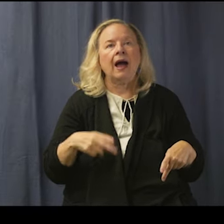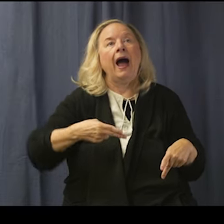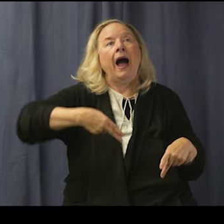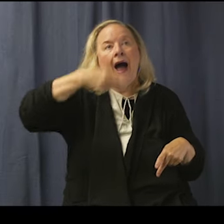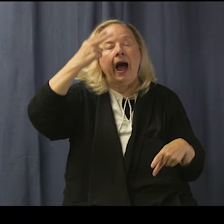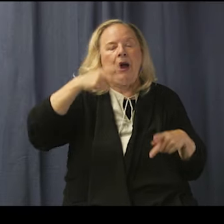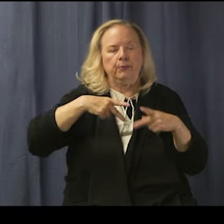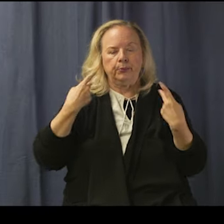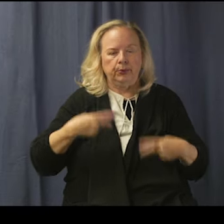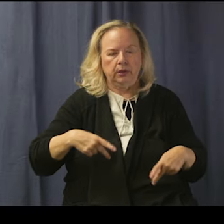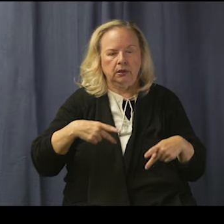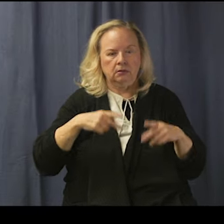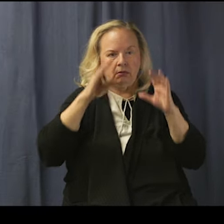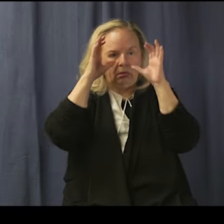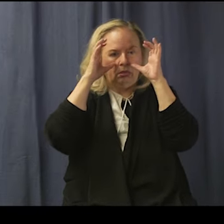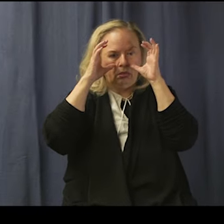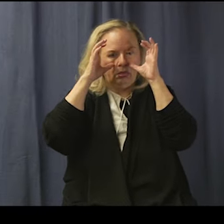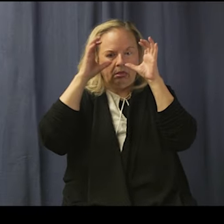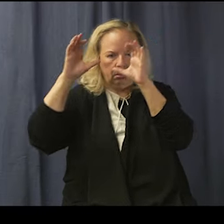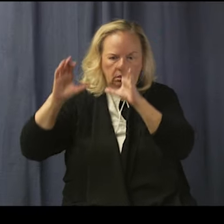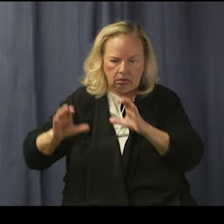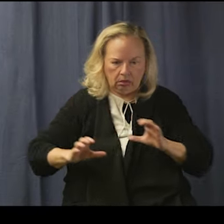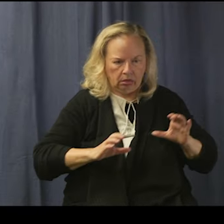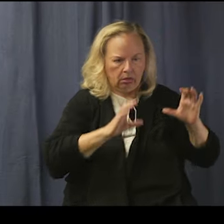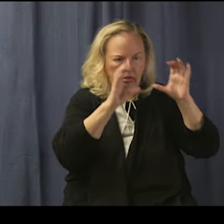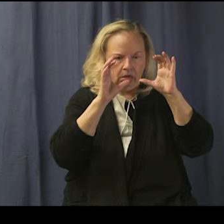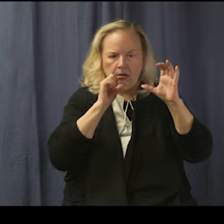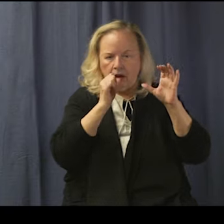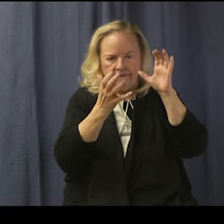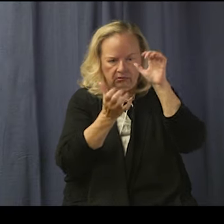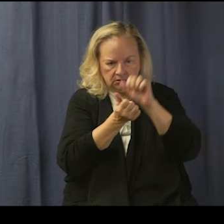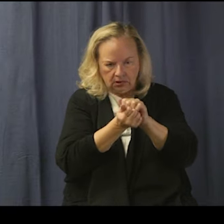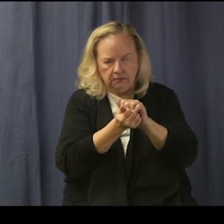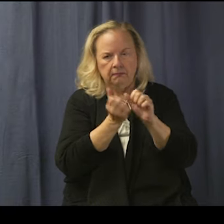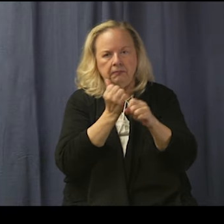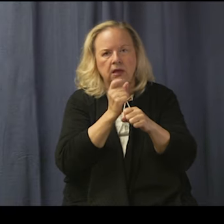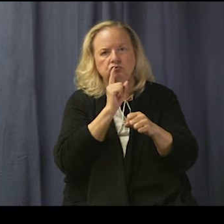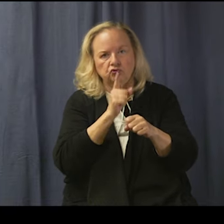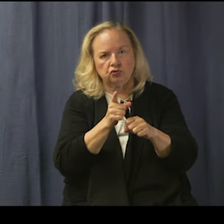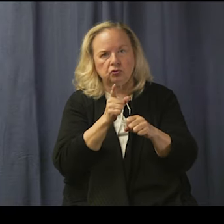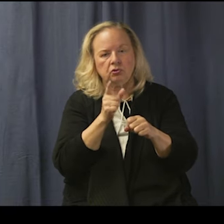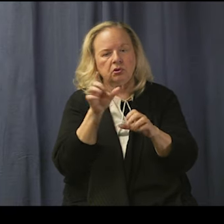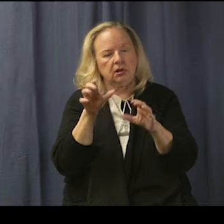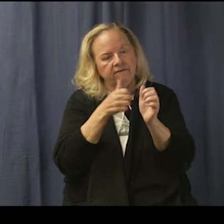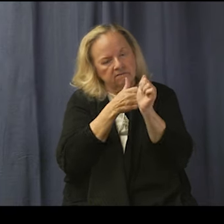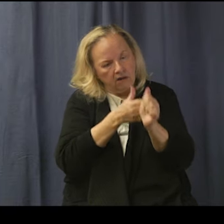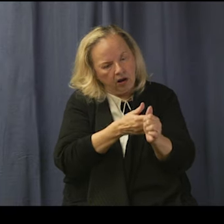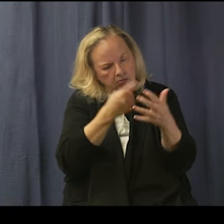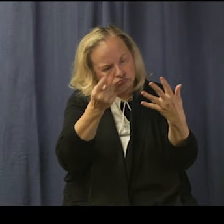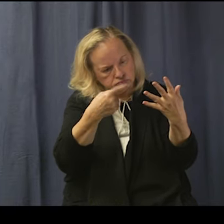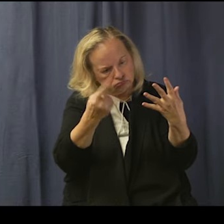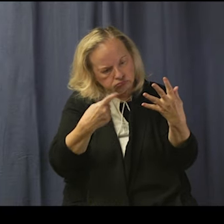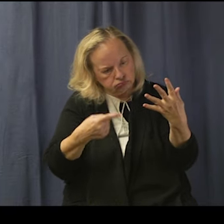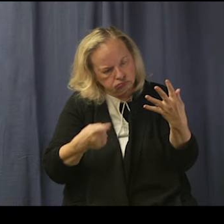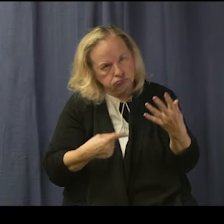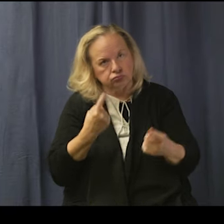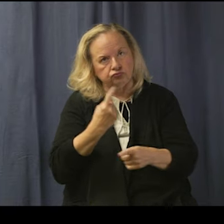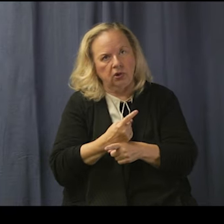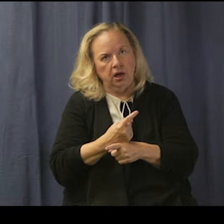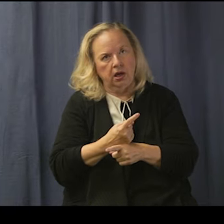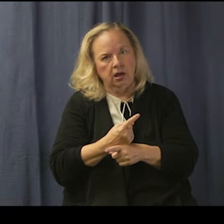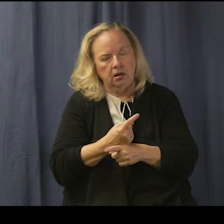priest all night long and not let him fall asleep to make sure he did it right. And in the temple, there was